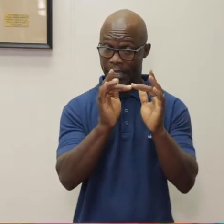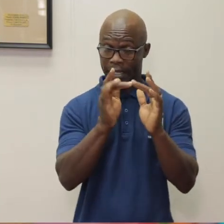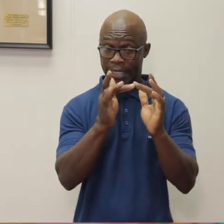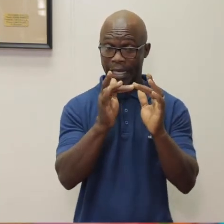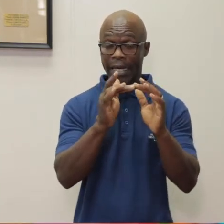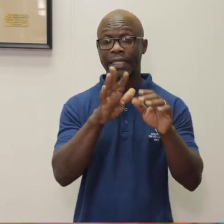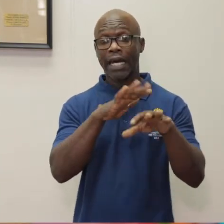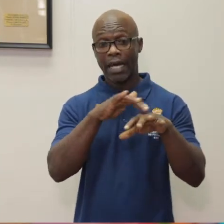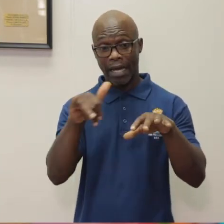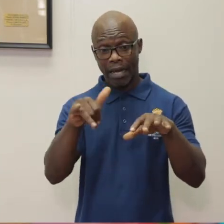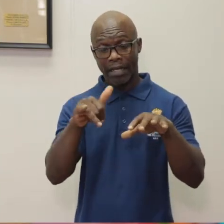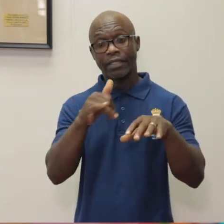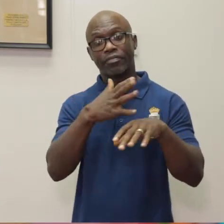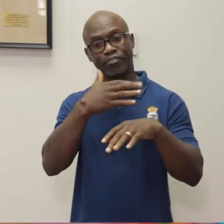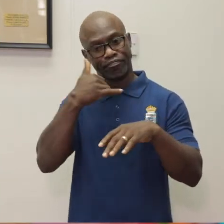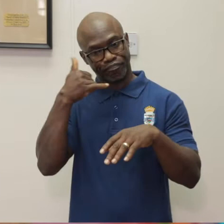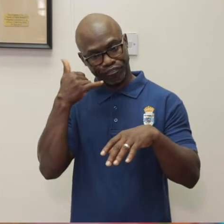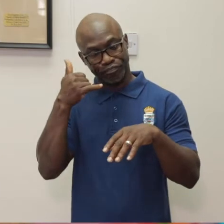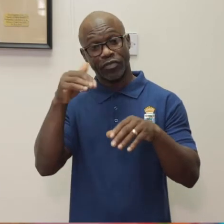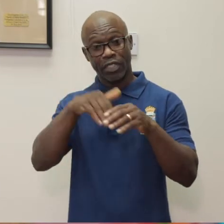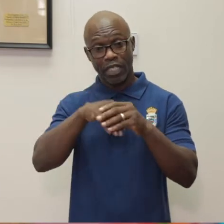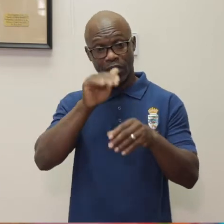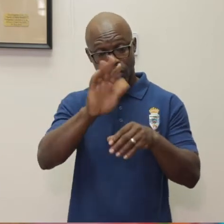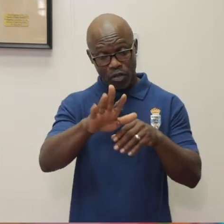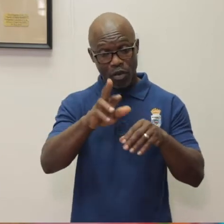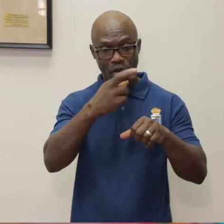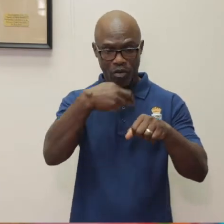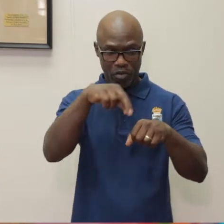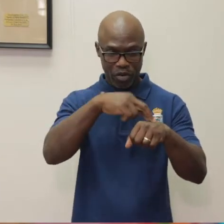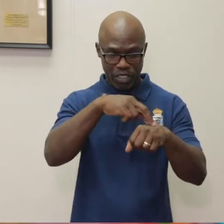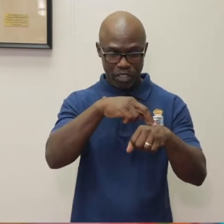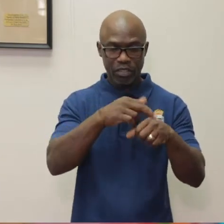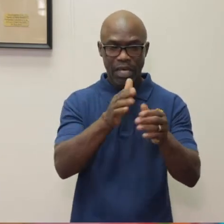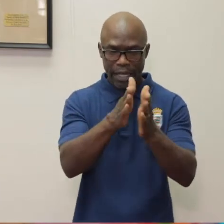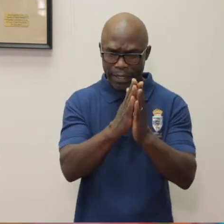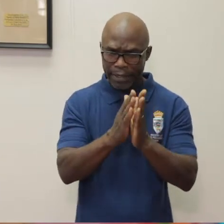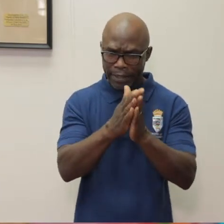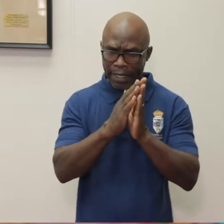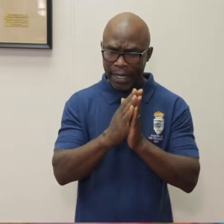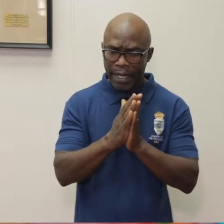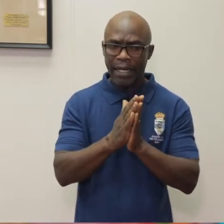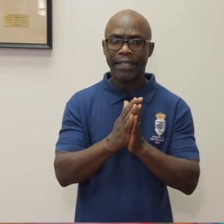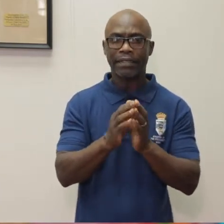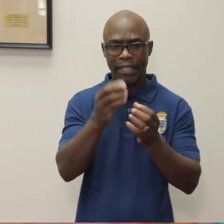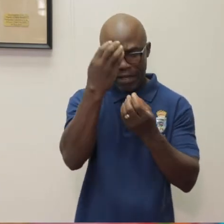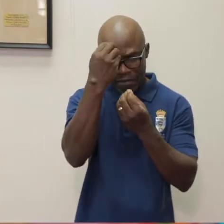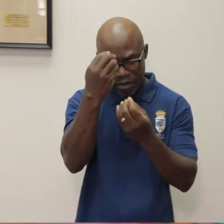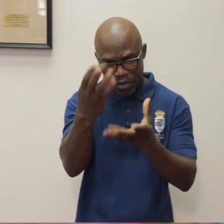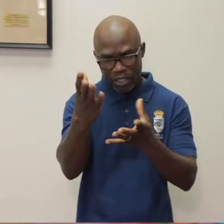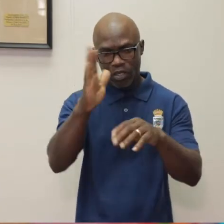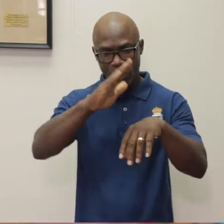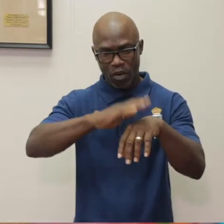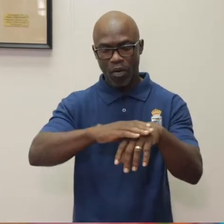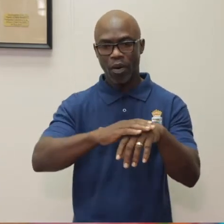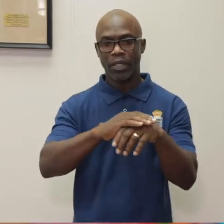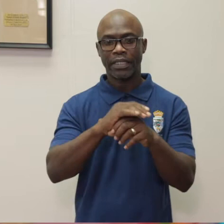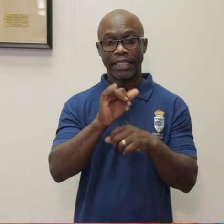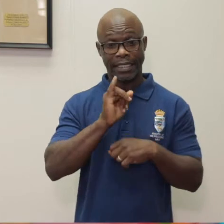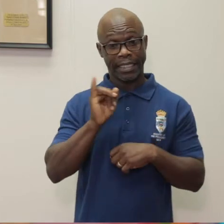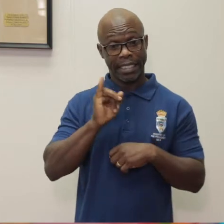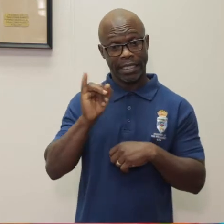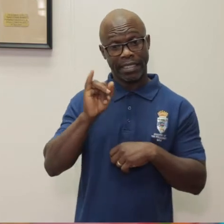hotline in your regions to seek information on this disease. I am happy